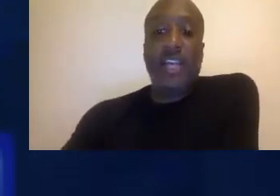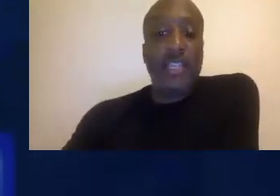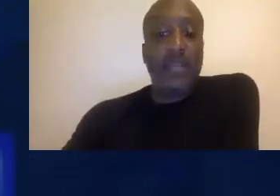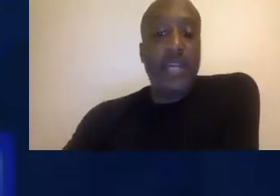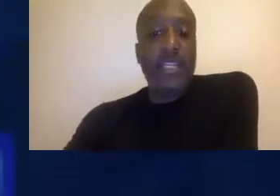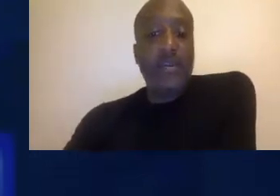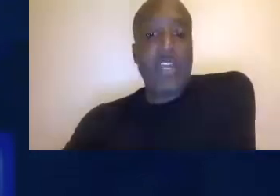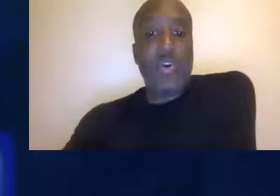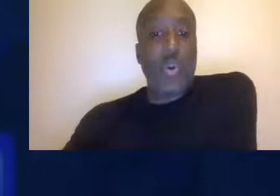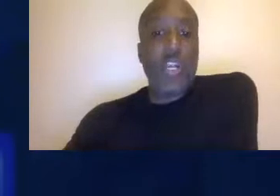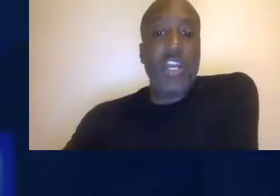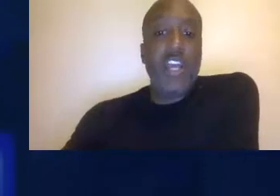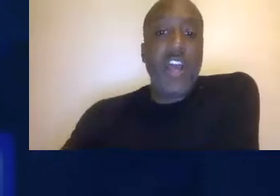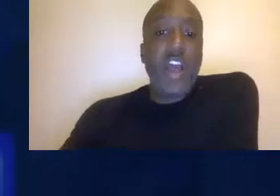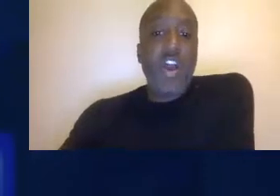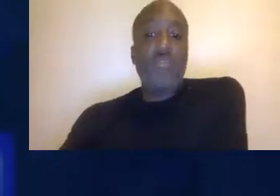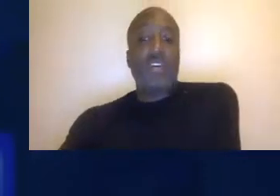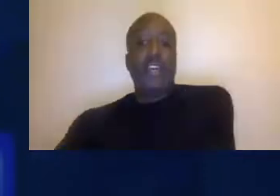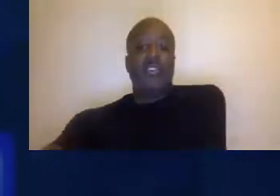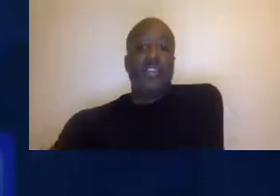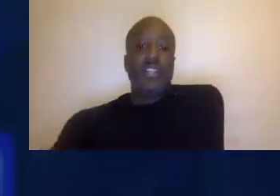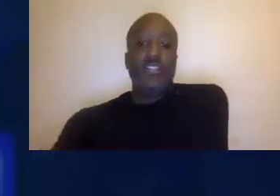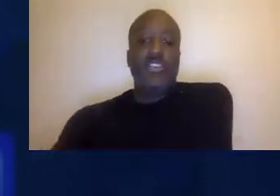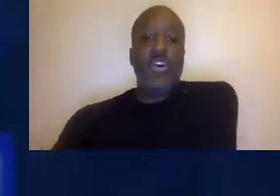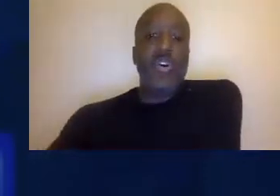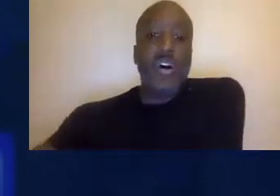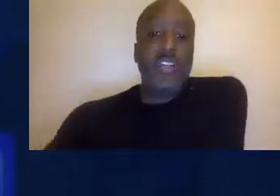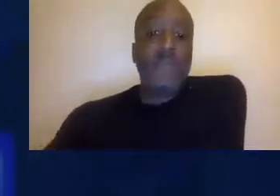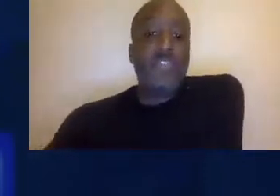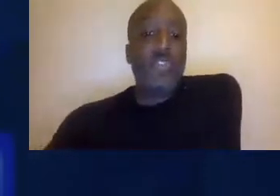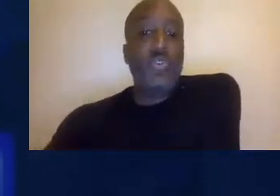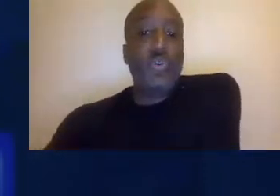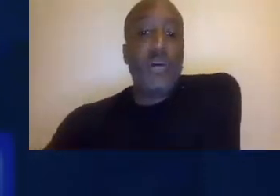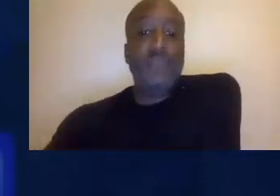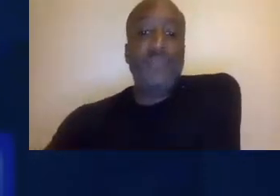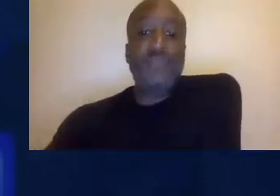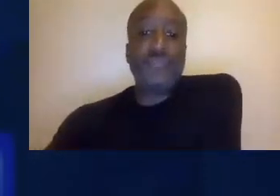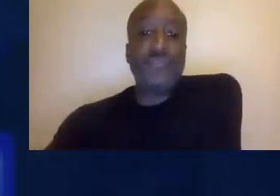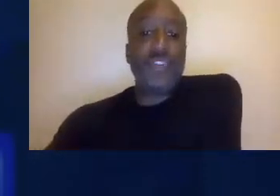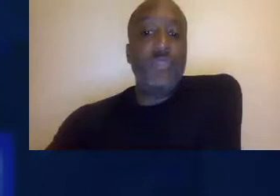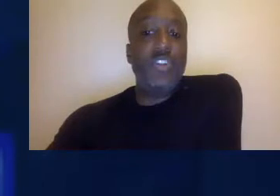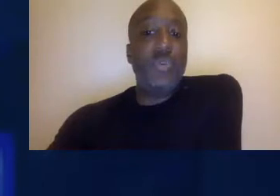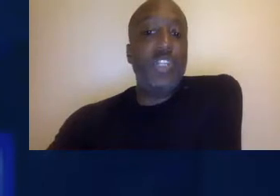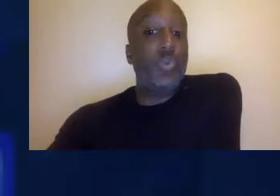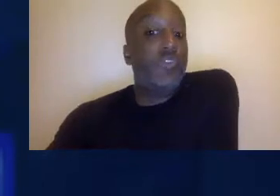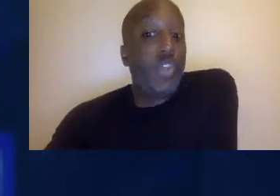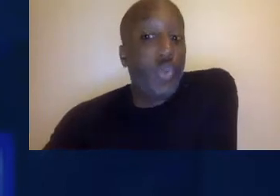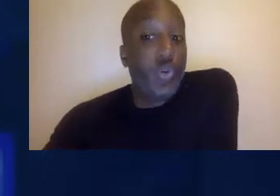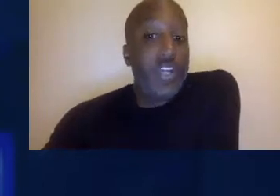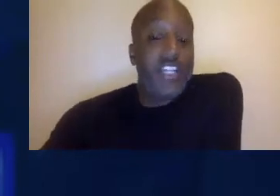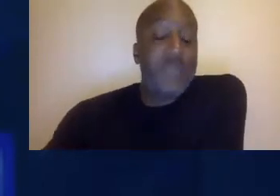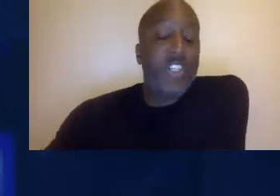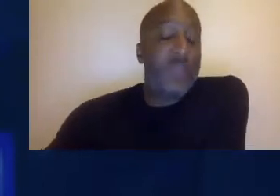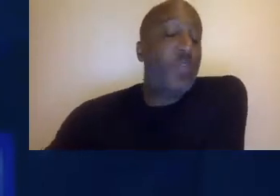at the adem.cadem.org. Okay, so let's go on to, I'm gonna do a little